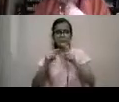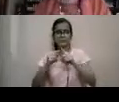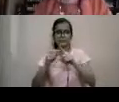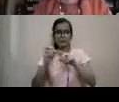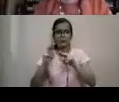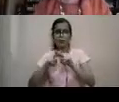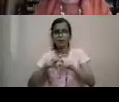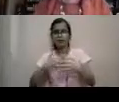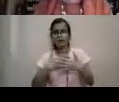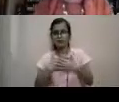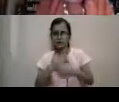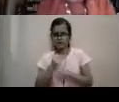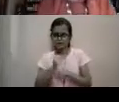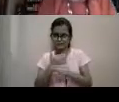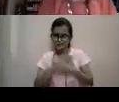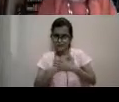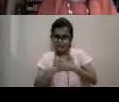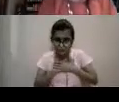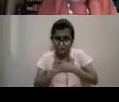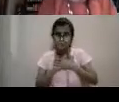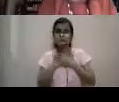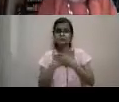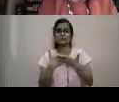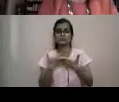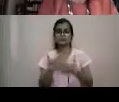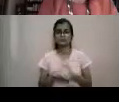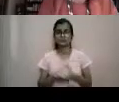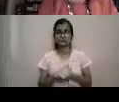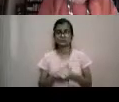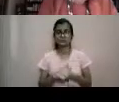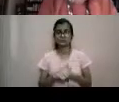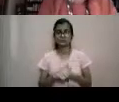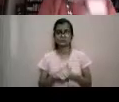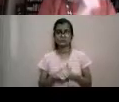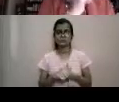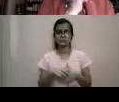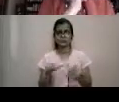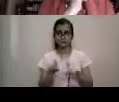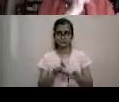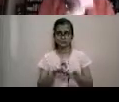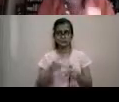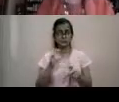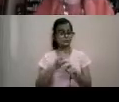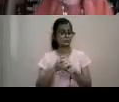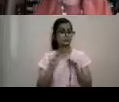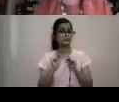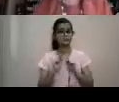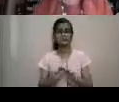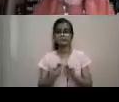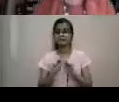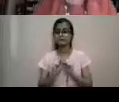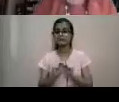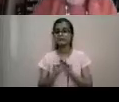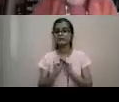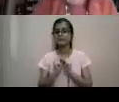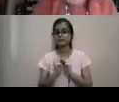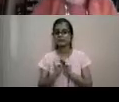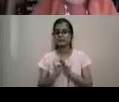Another exceedingly difficult feature of